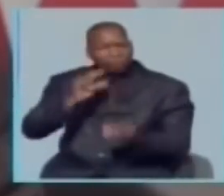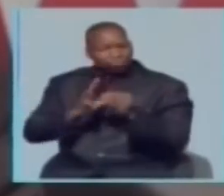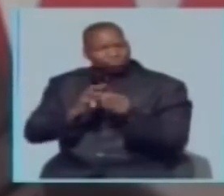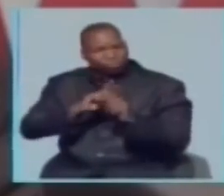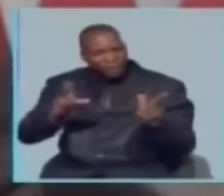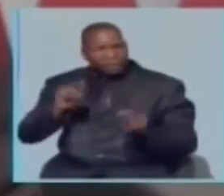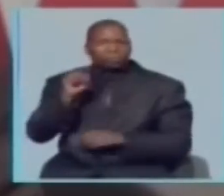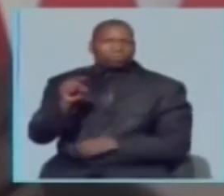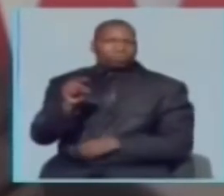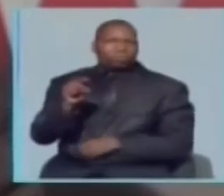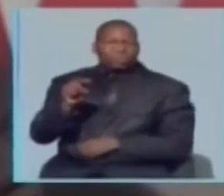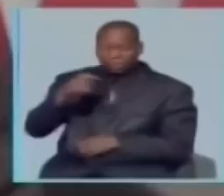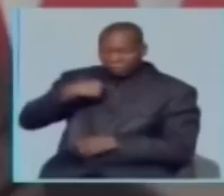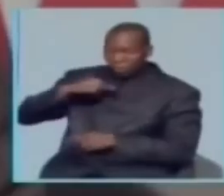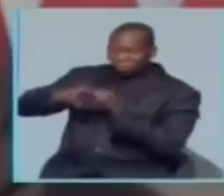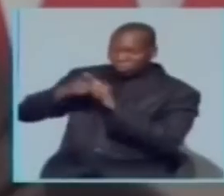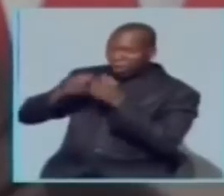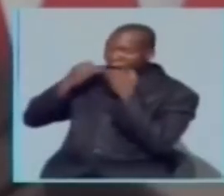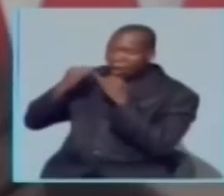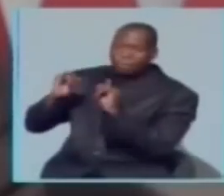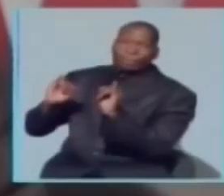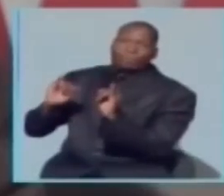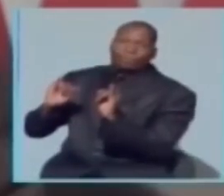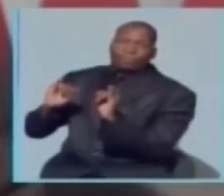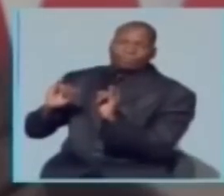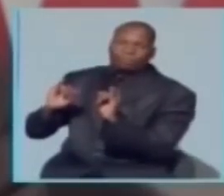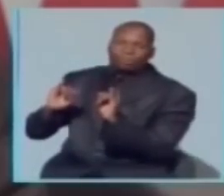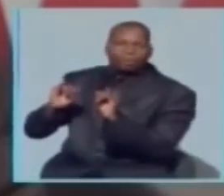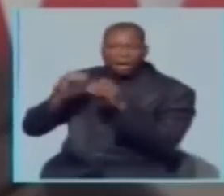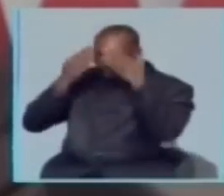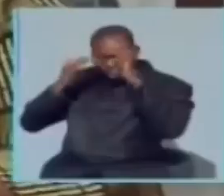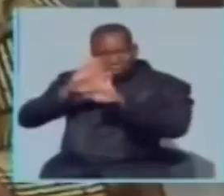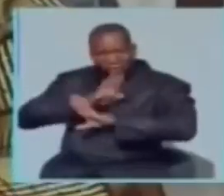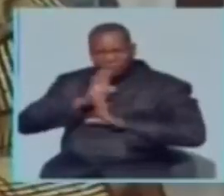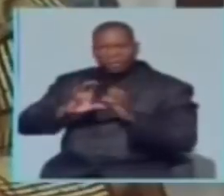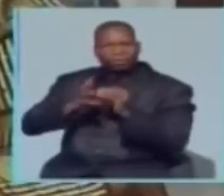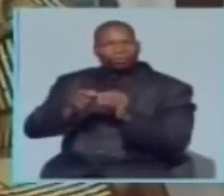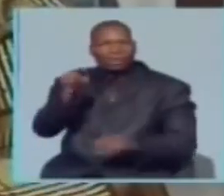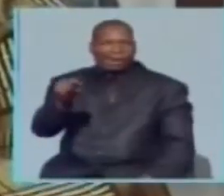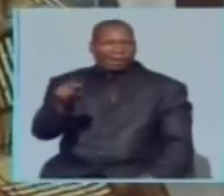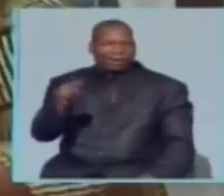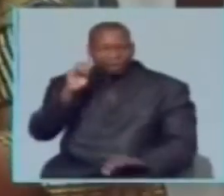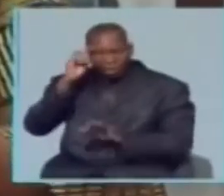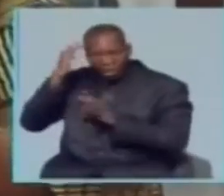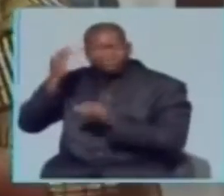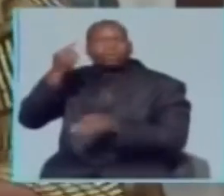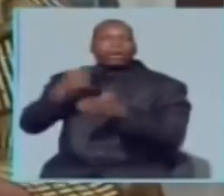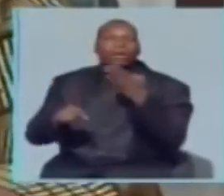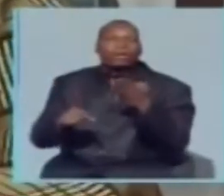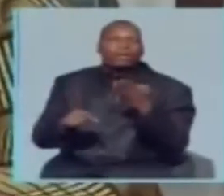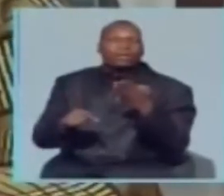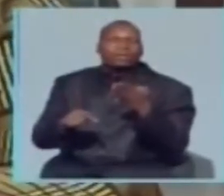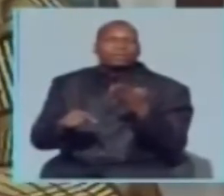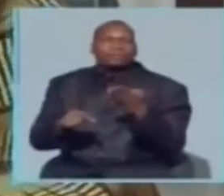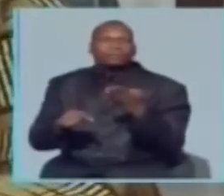So I have said to my colleagues, the Zambians know there's a problem. All the Zambians are expecting is that we maintain